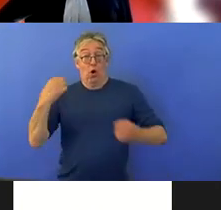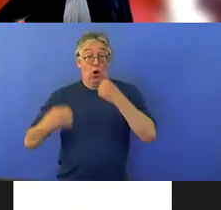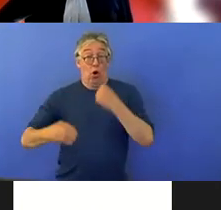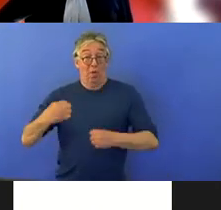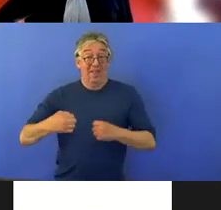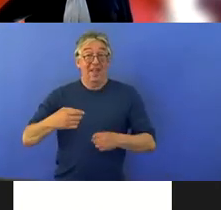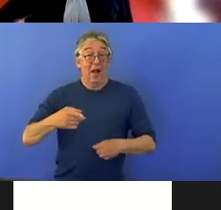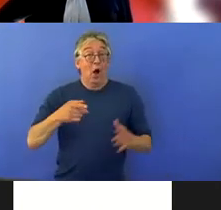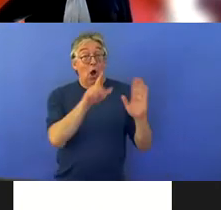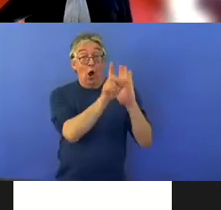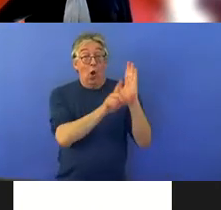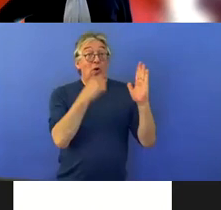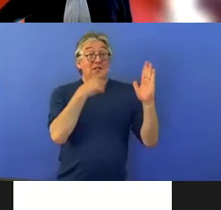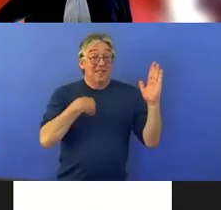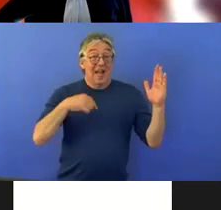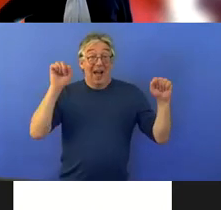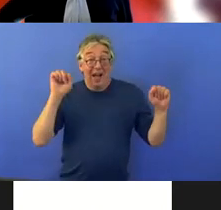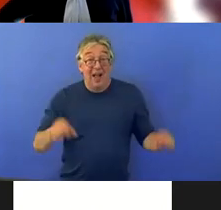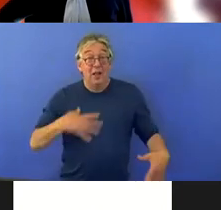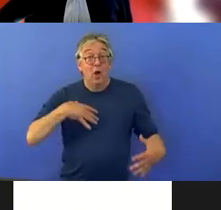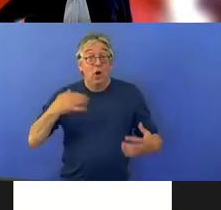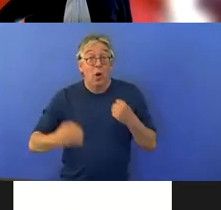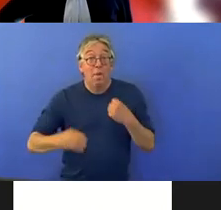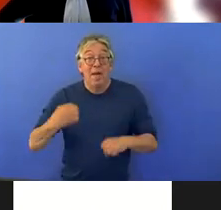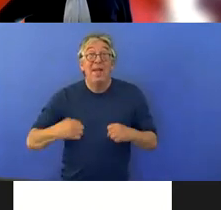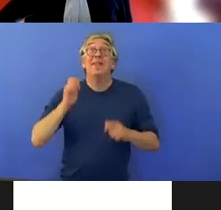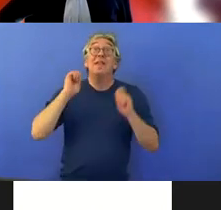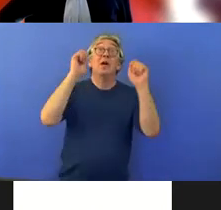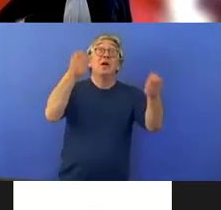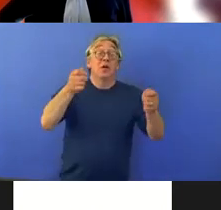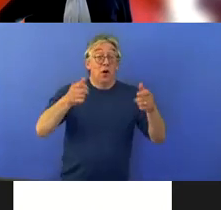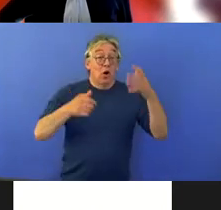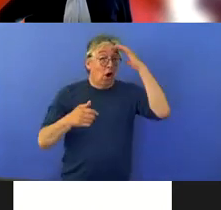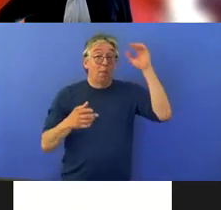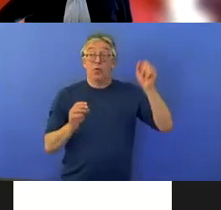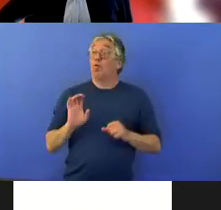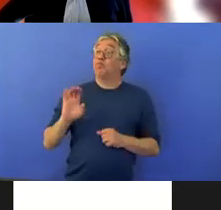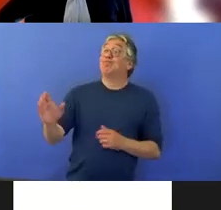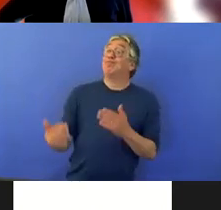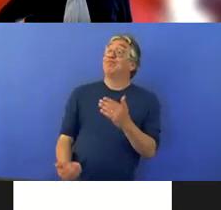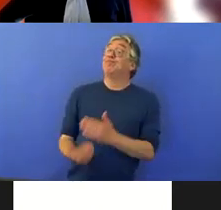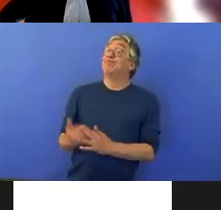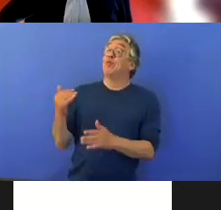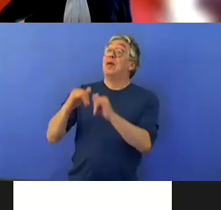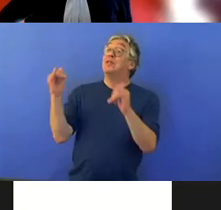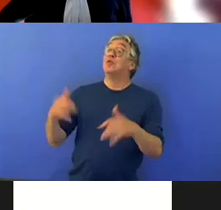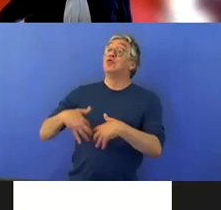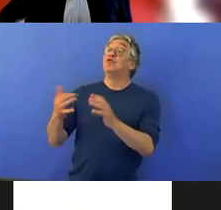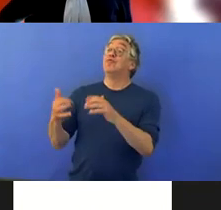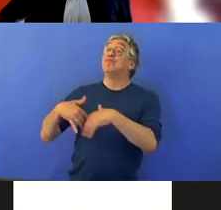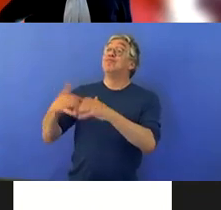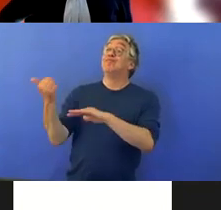to? Is there a way that action can be taken against what's happening? Because enforcement is critically